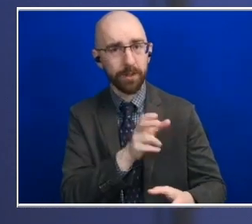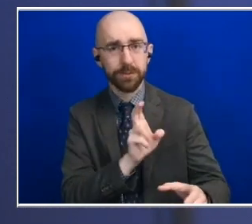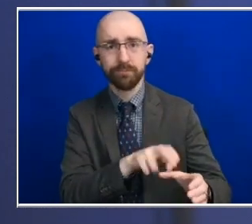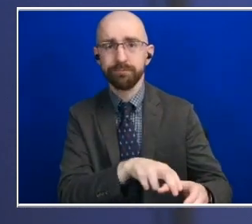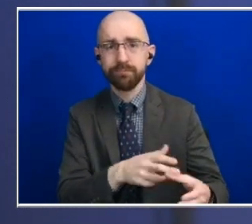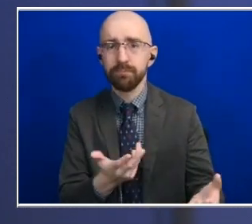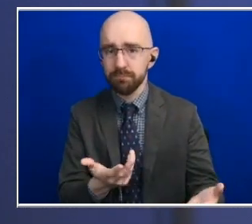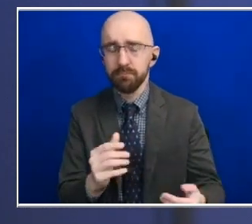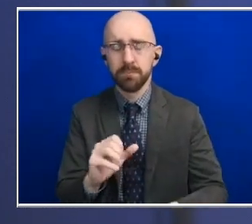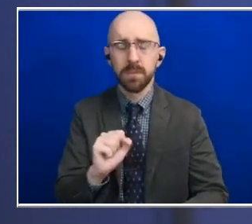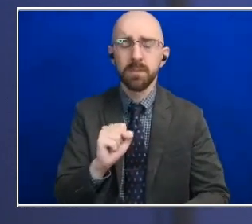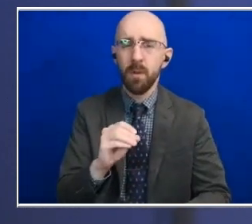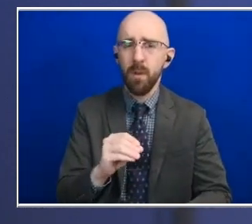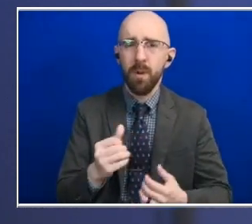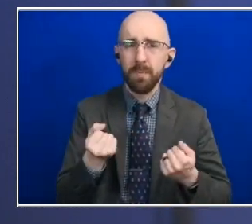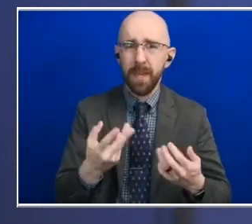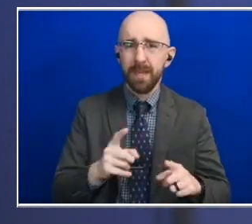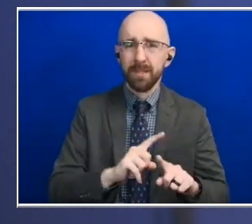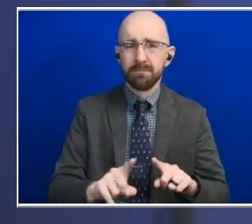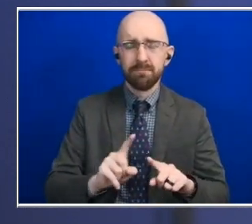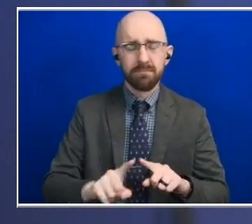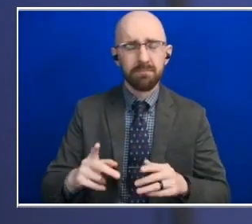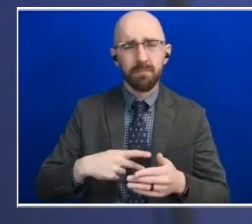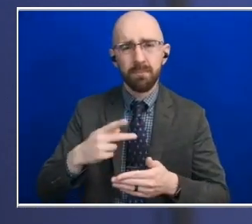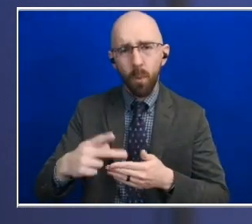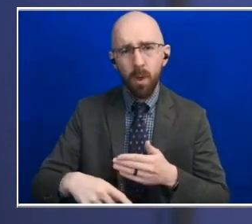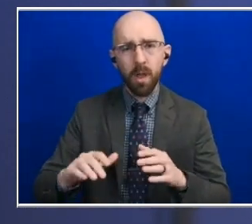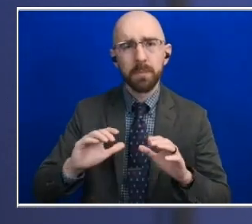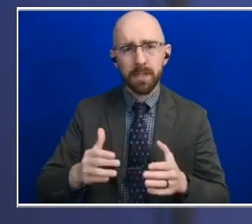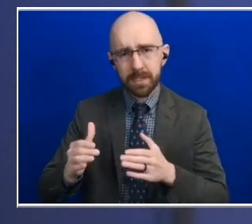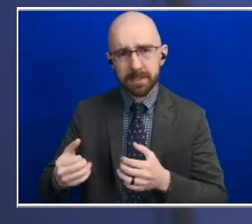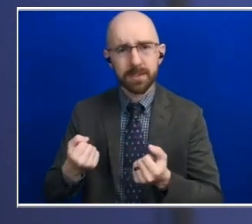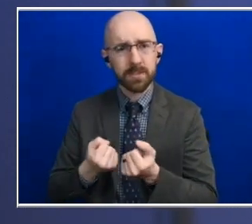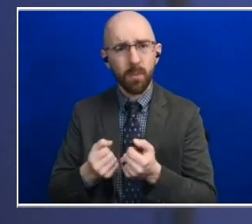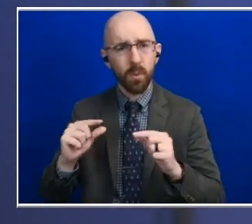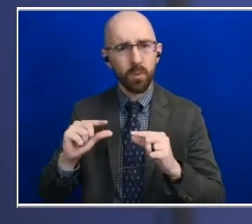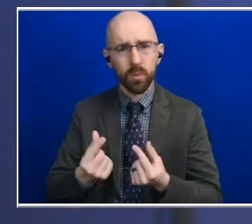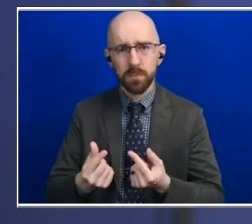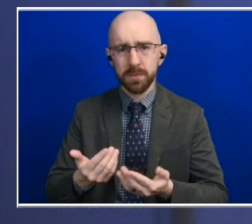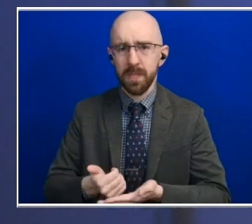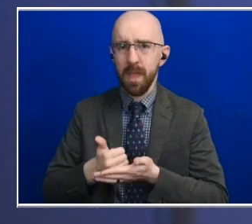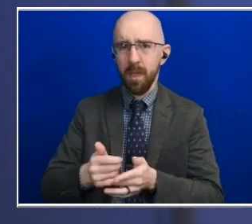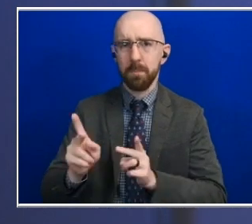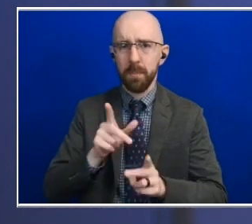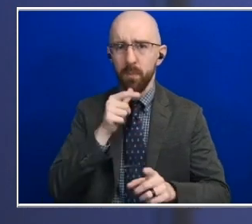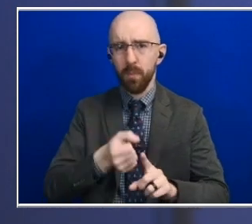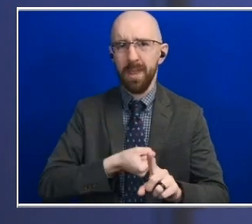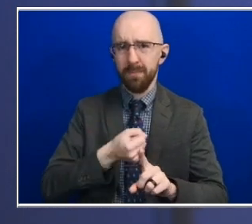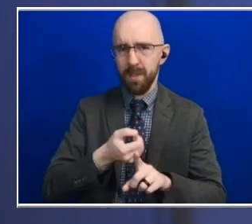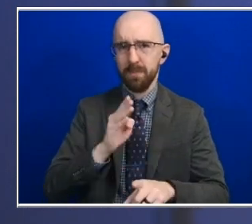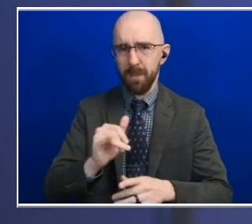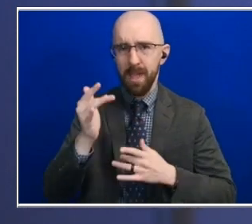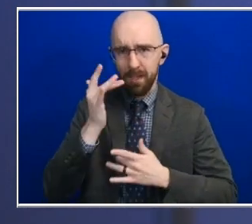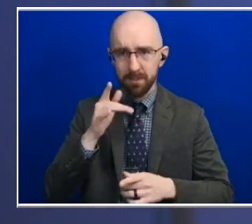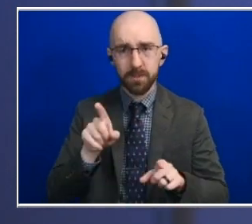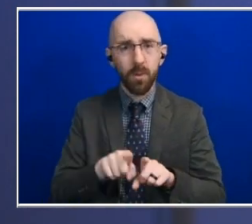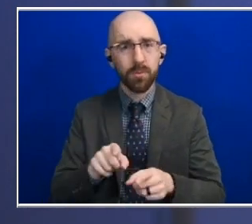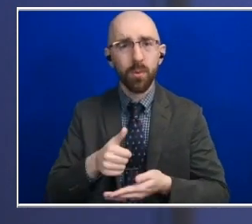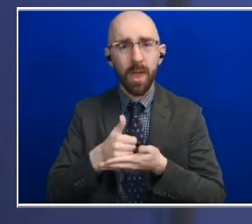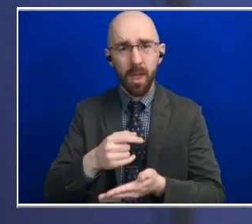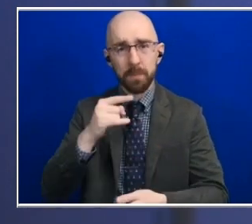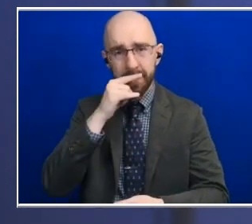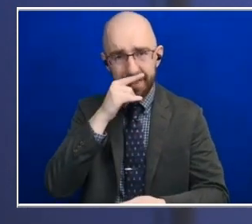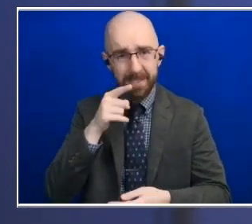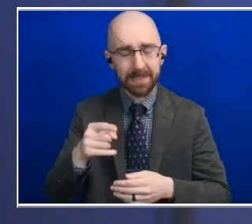there's lots of different programs and classes and support groups to help people that are impacted by illness. We also help kids that are impacted by their own